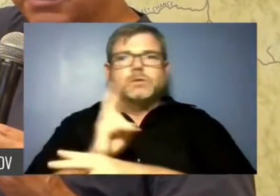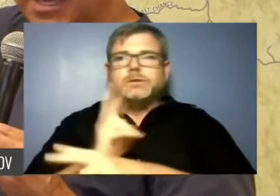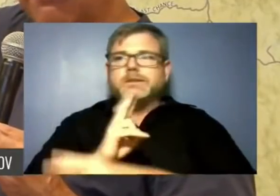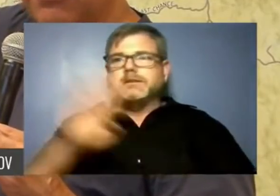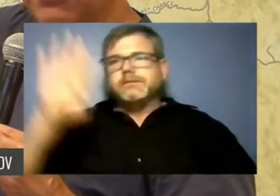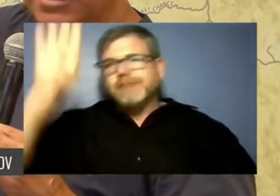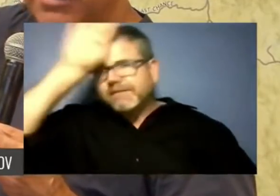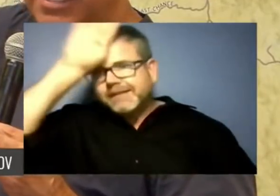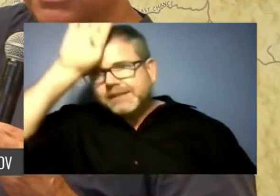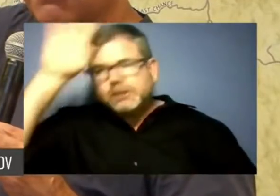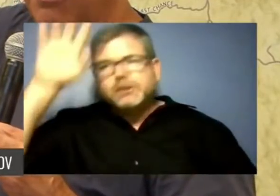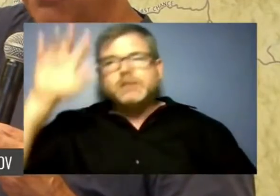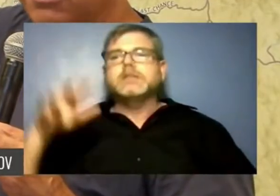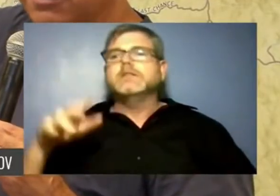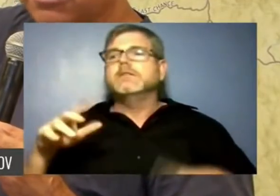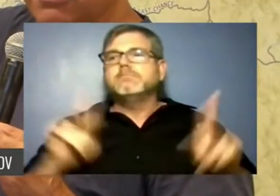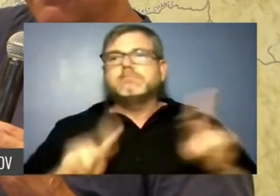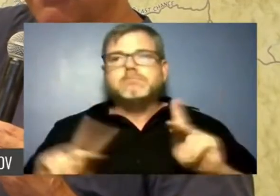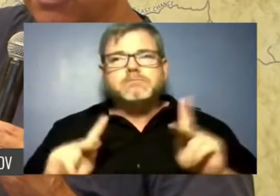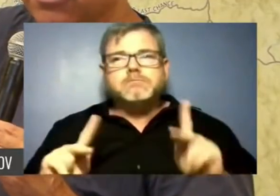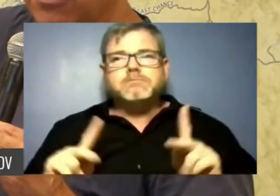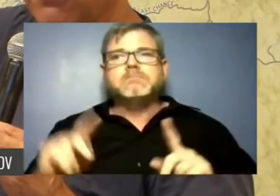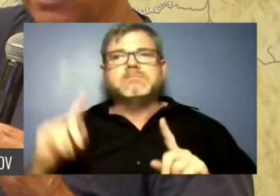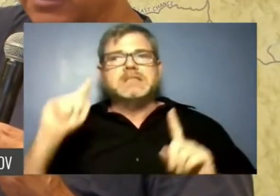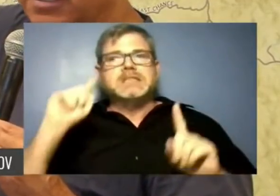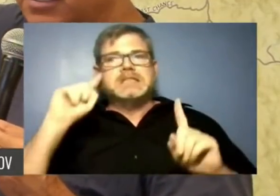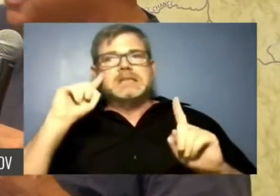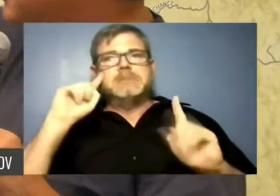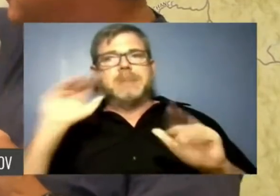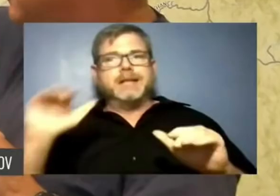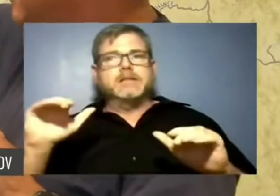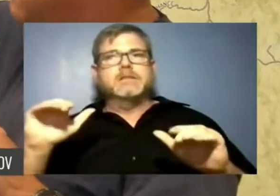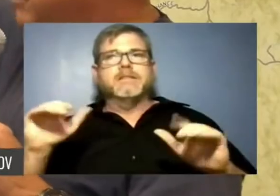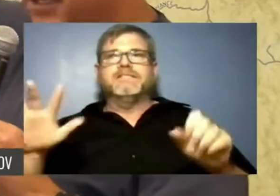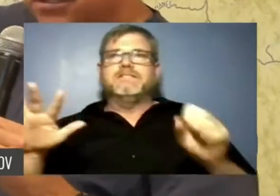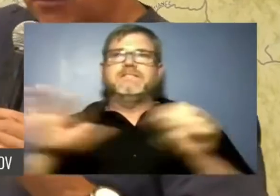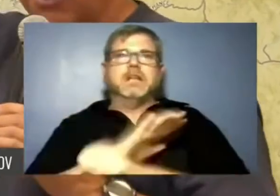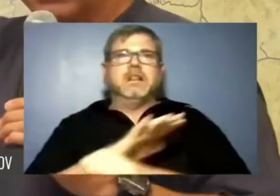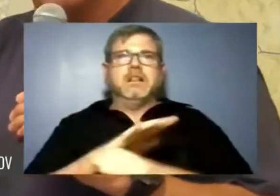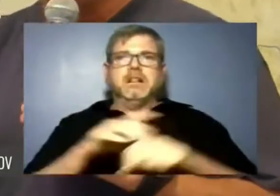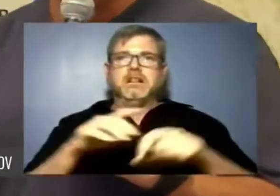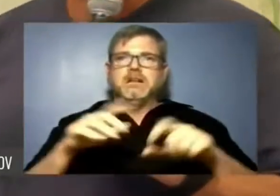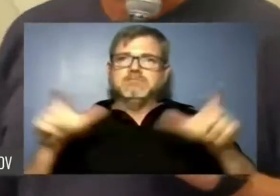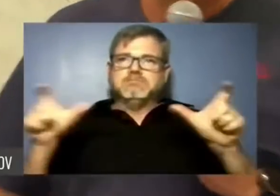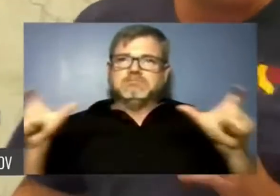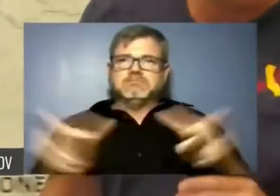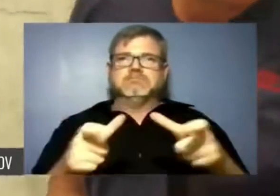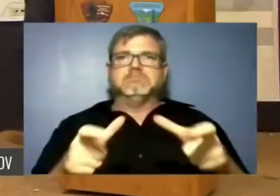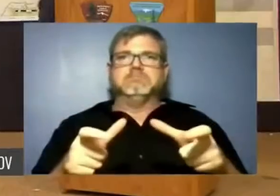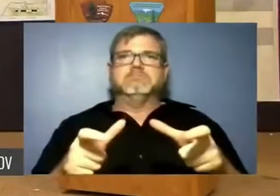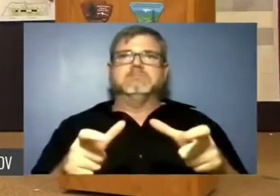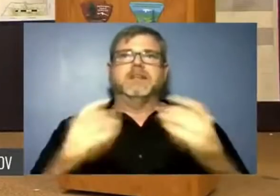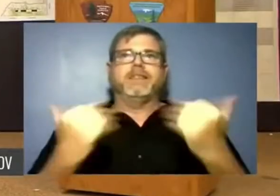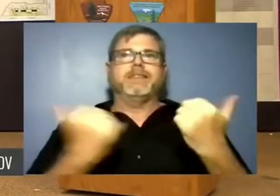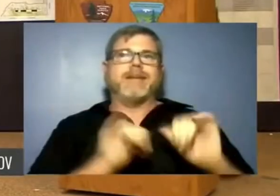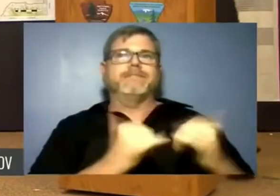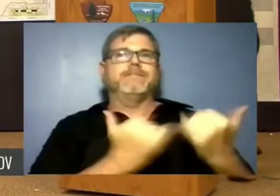and it will be staffed through the night and tomorrow to make sure we have full control of it. I think that would answer the questions that were asked.